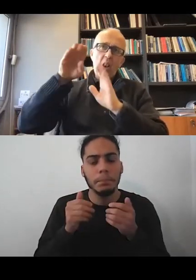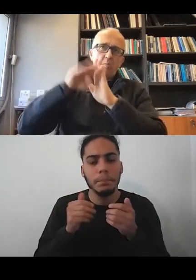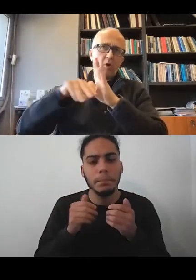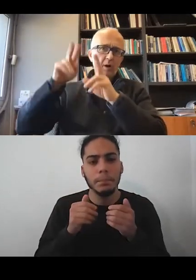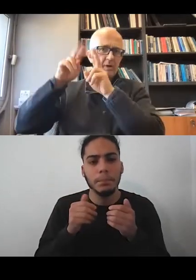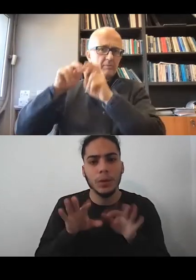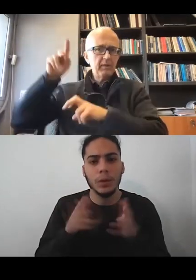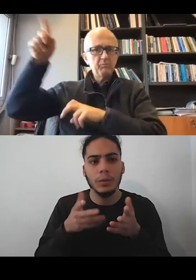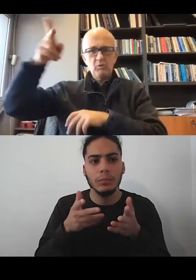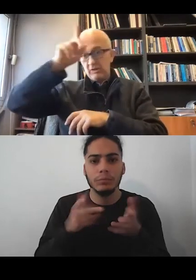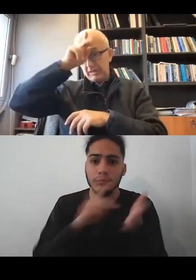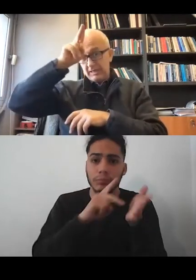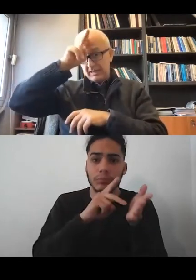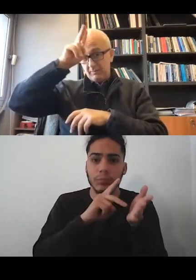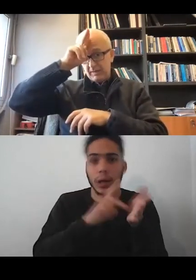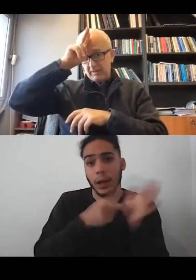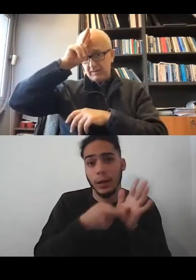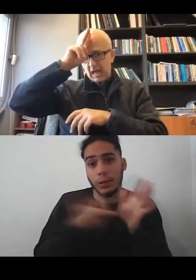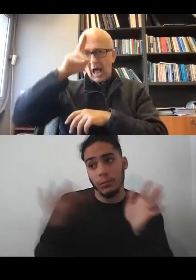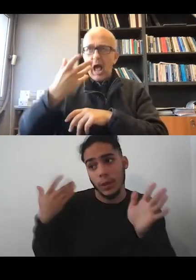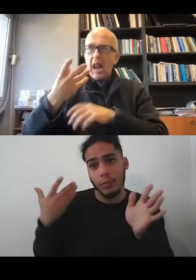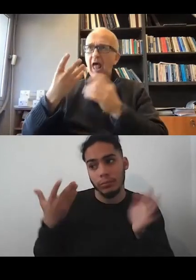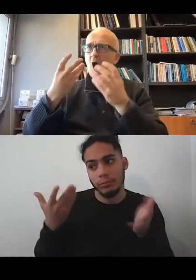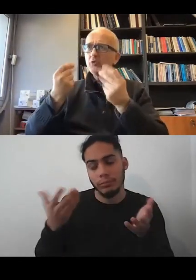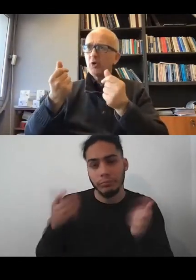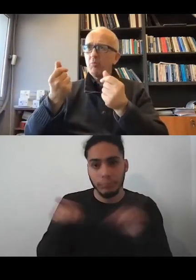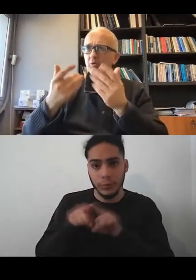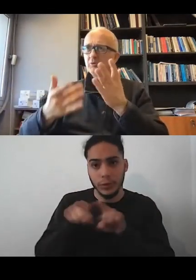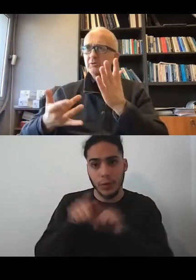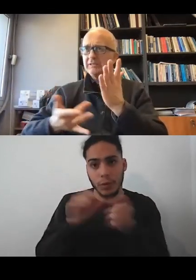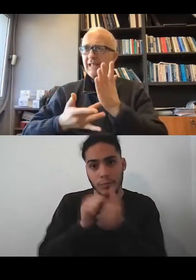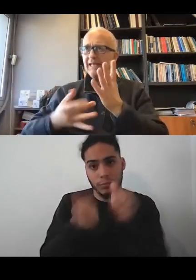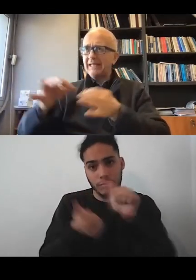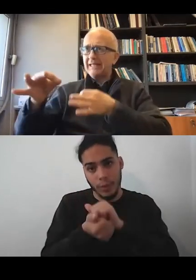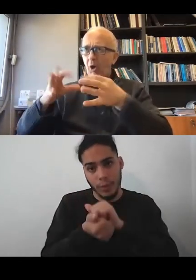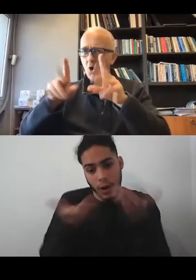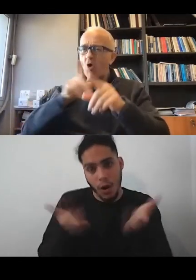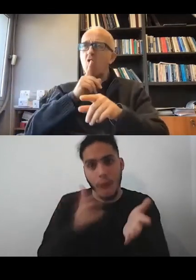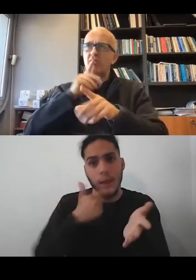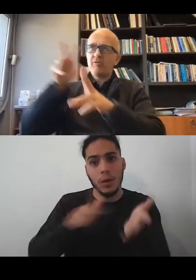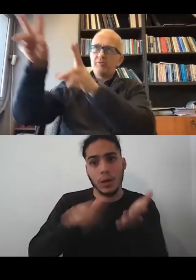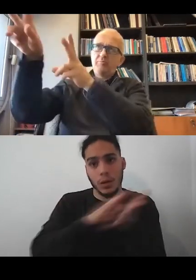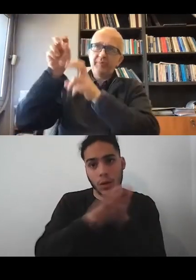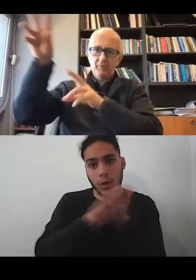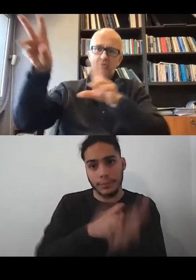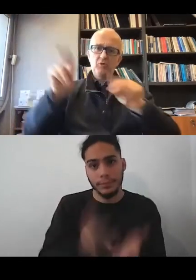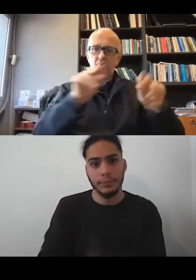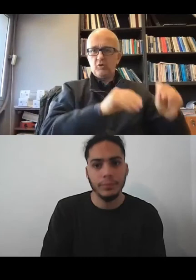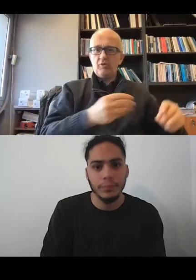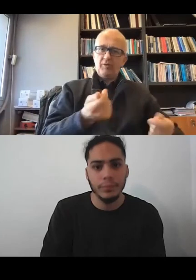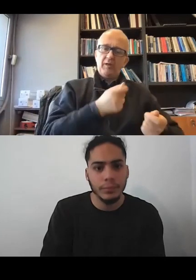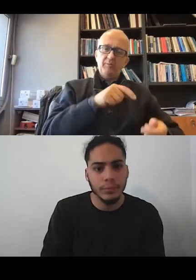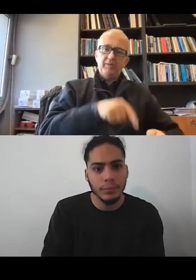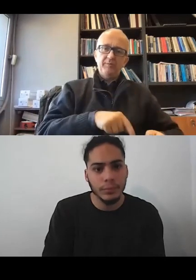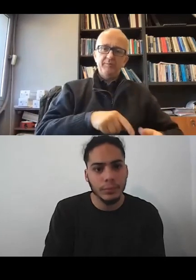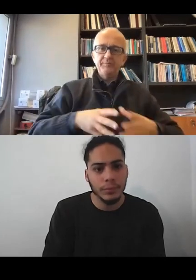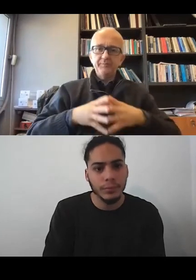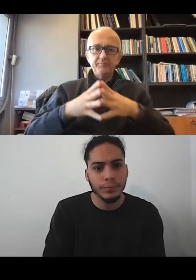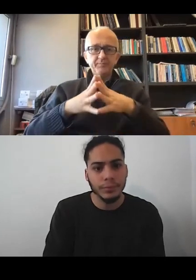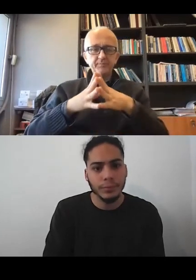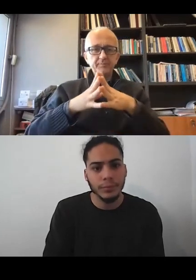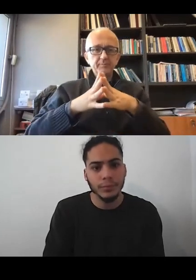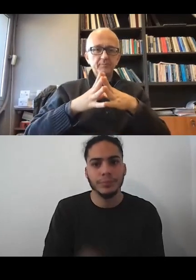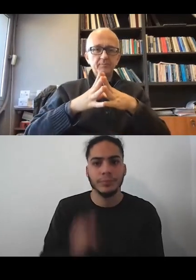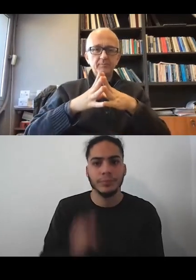are going to be adapted for the sign languages of the project. This is a brief demonstration of the